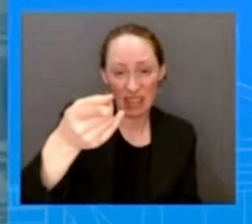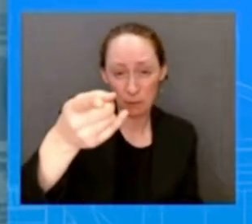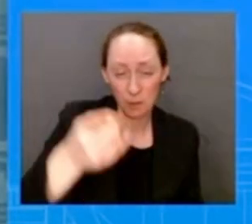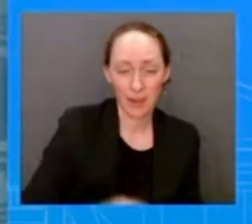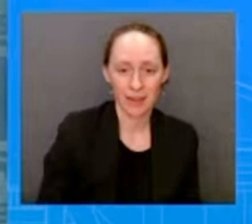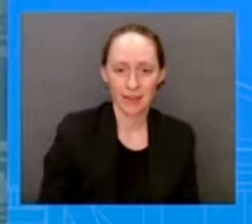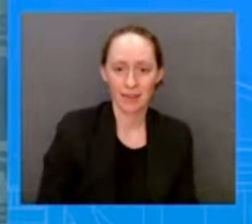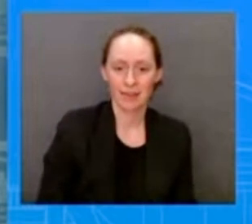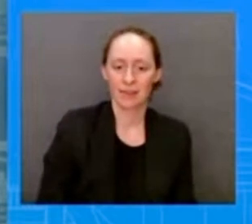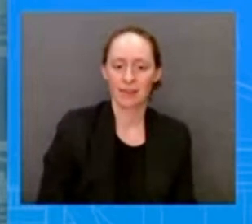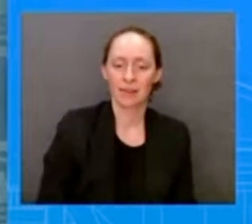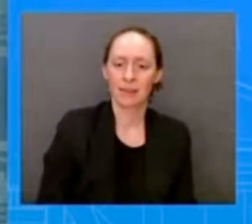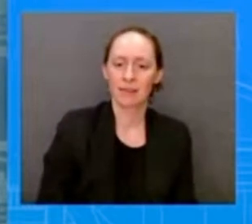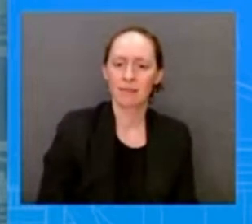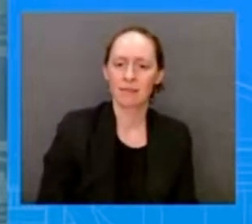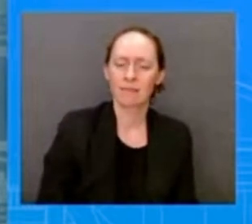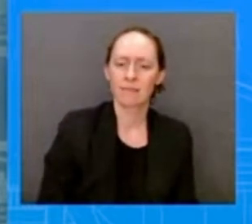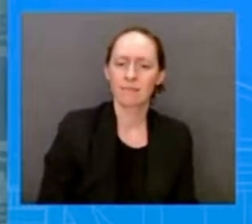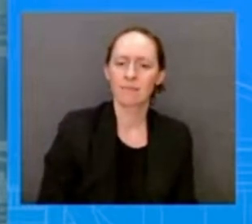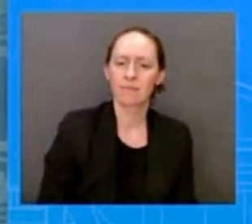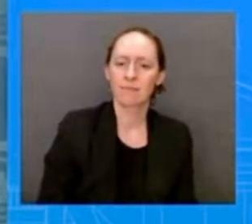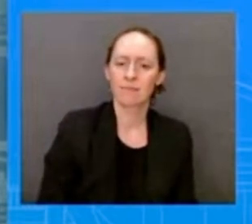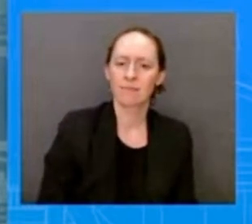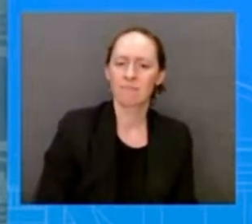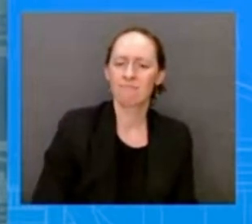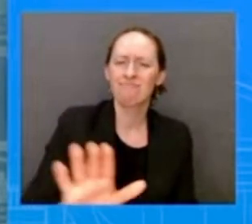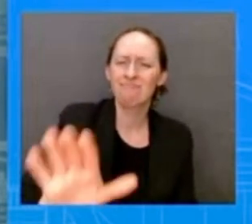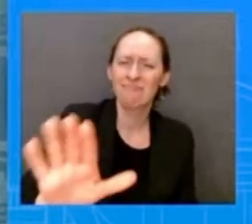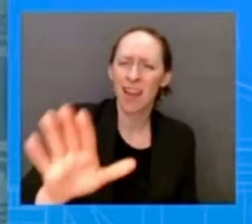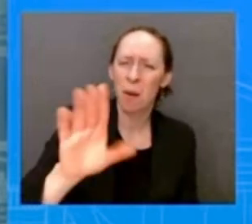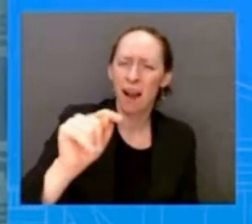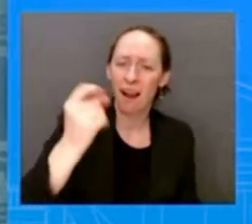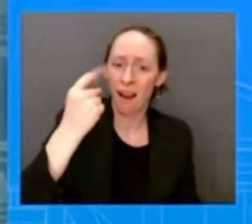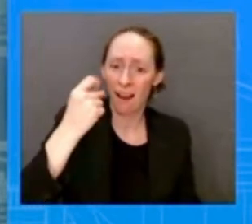it for the people of D.C. Right? By making sure.